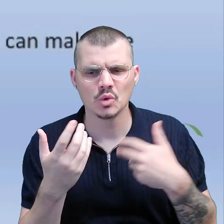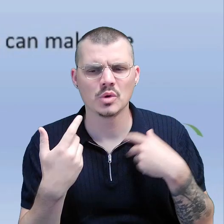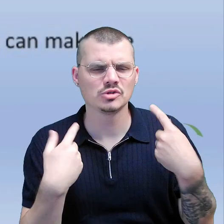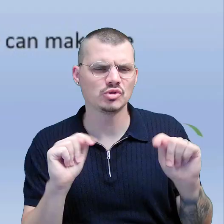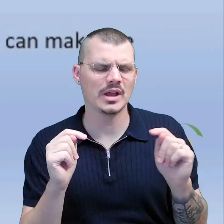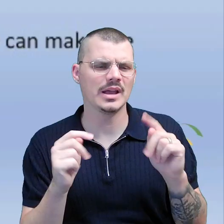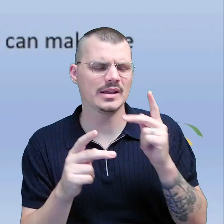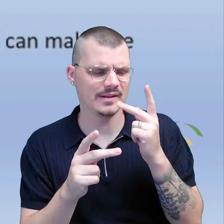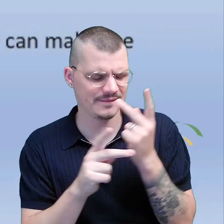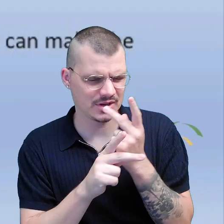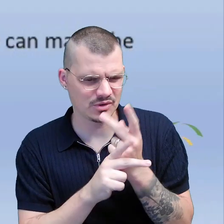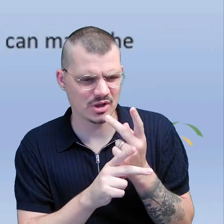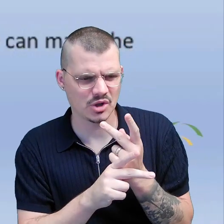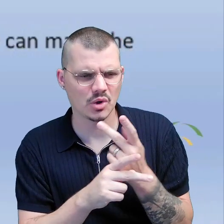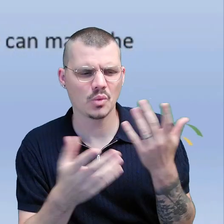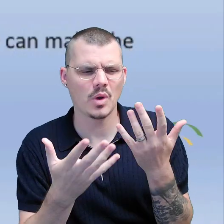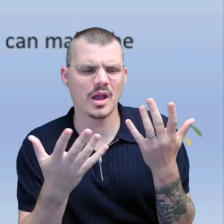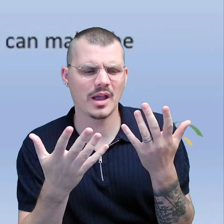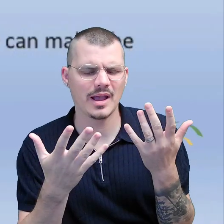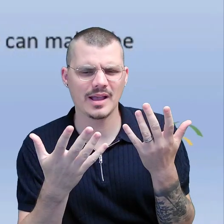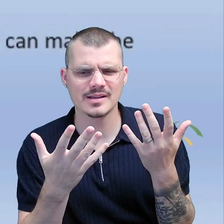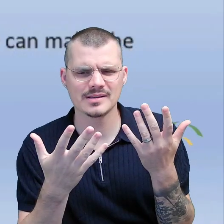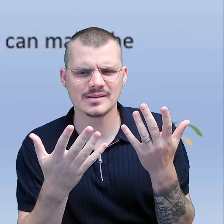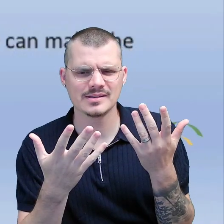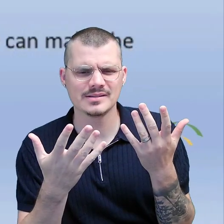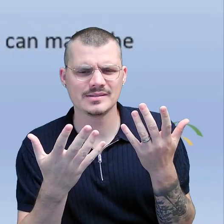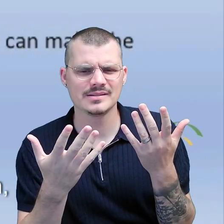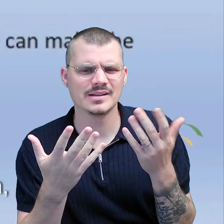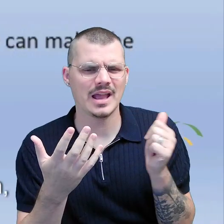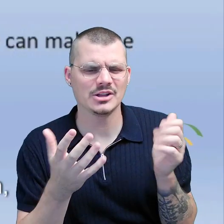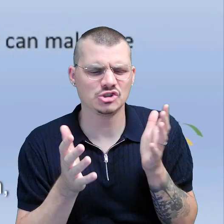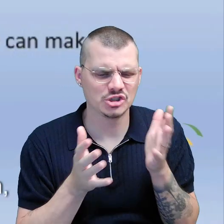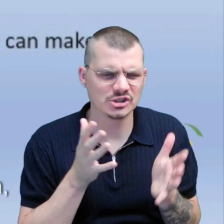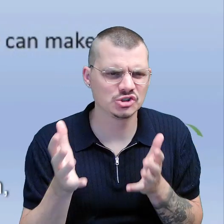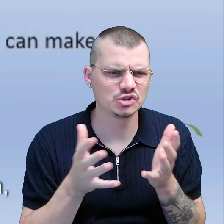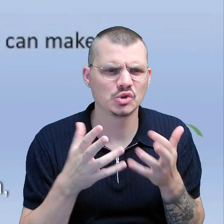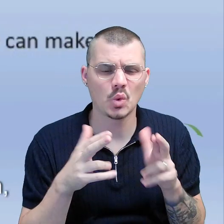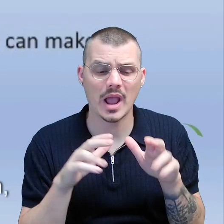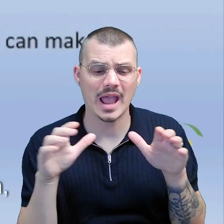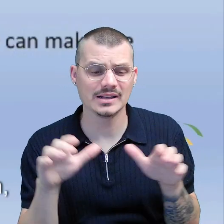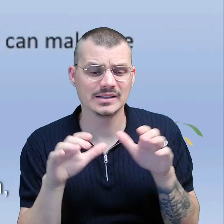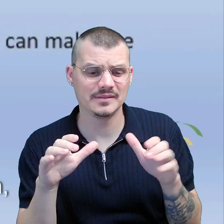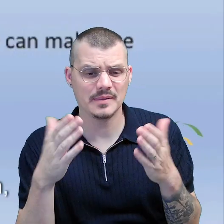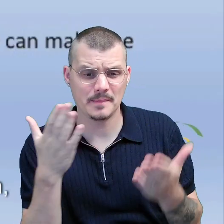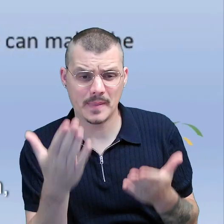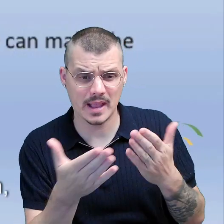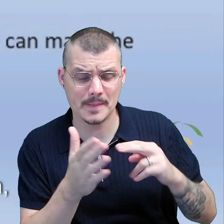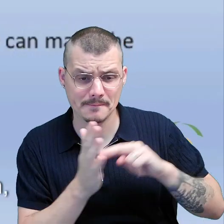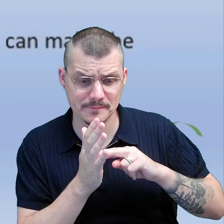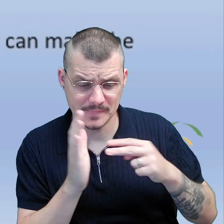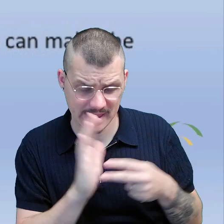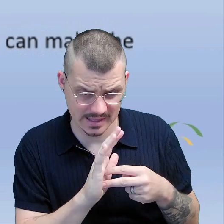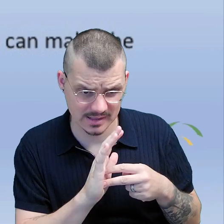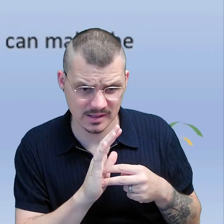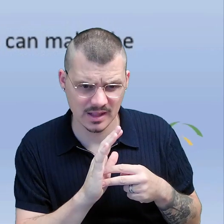So as we're trying to figure out what a given gesture or activity might